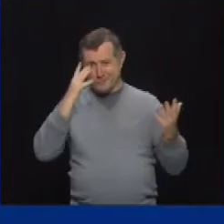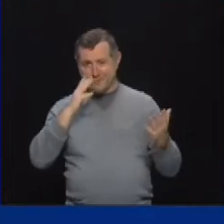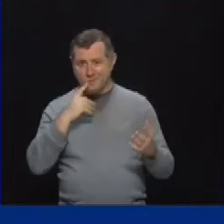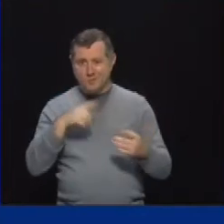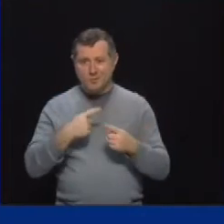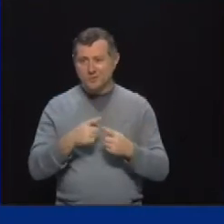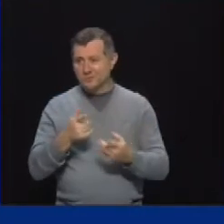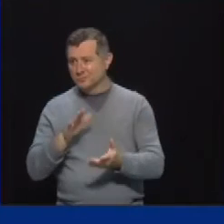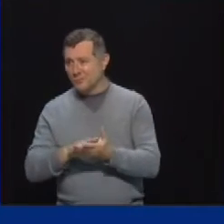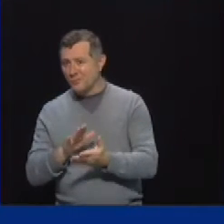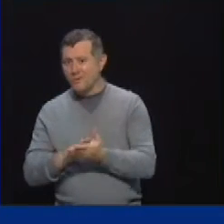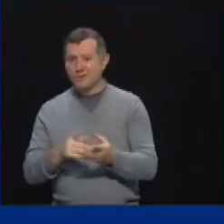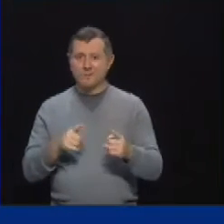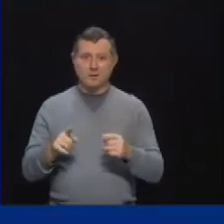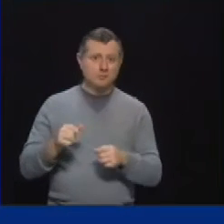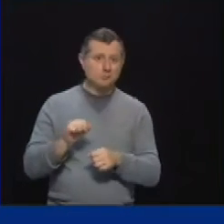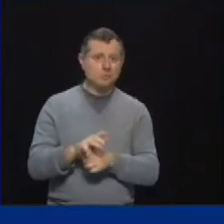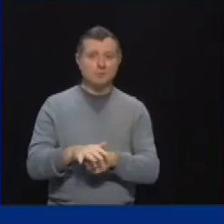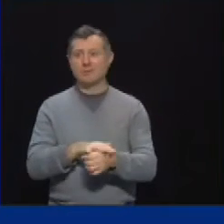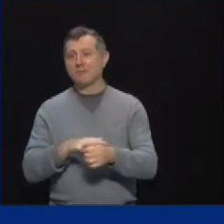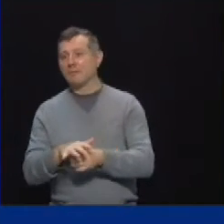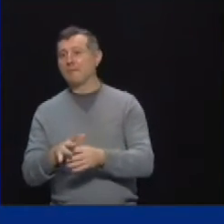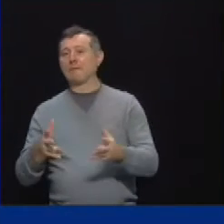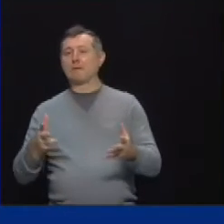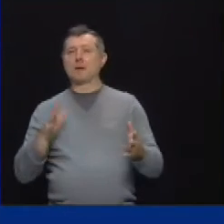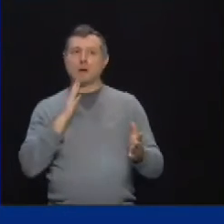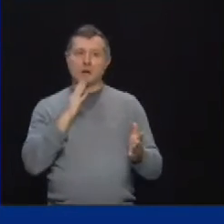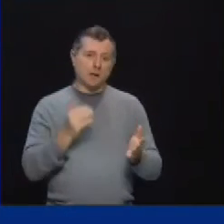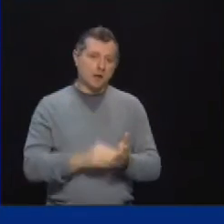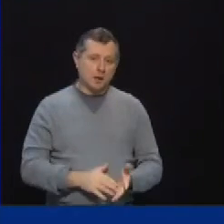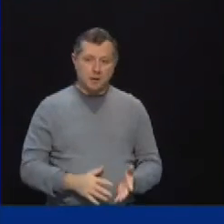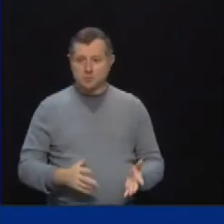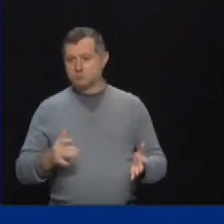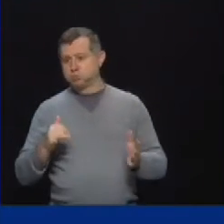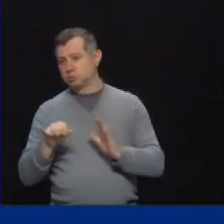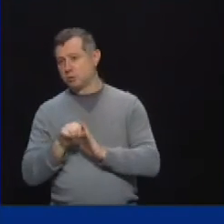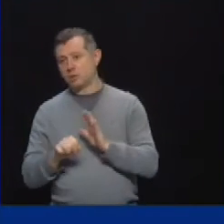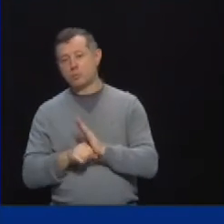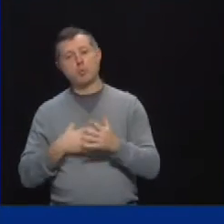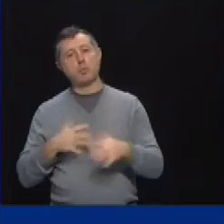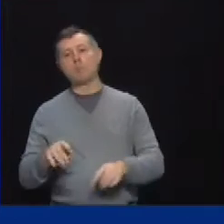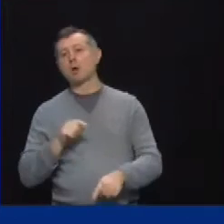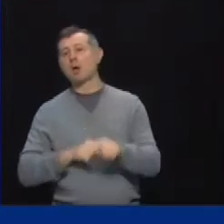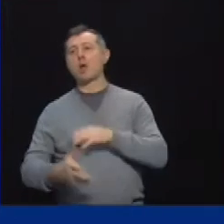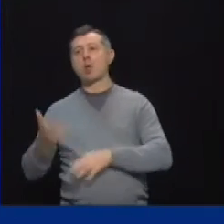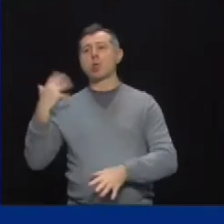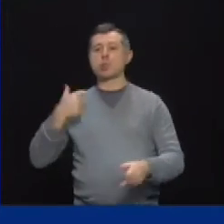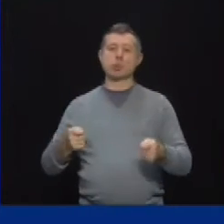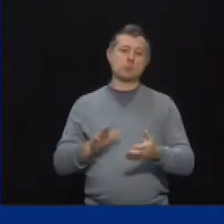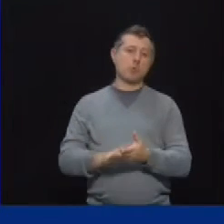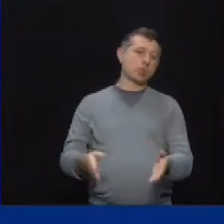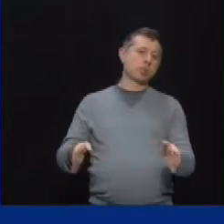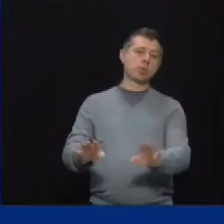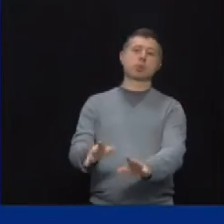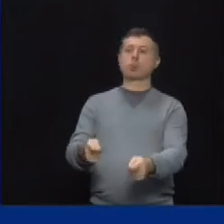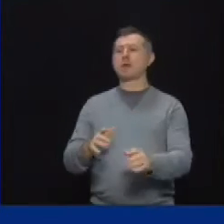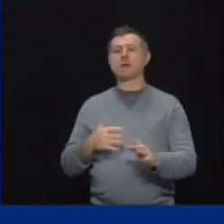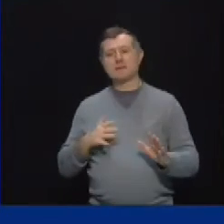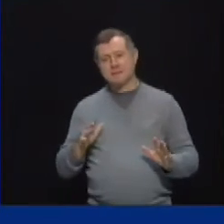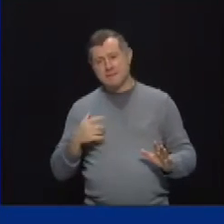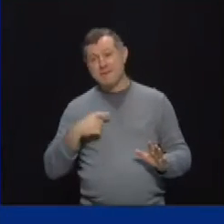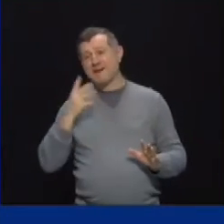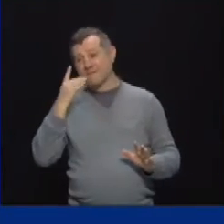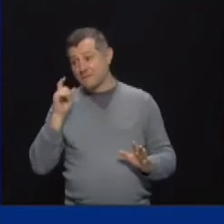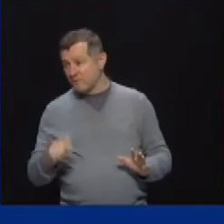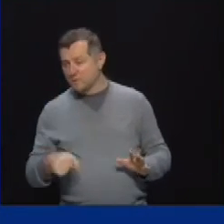workplaces again, I'm not letting the state go back there again. So I will take more actions if necessary. Right now,